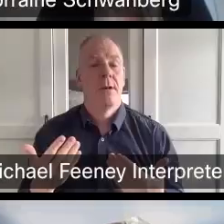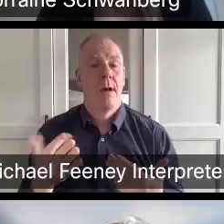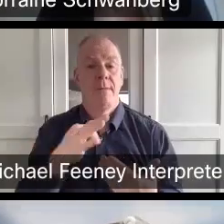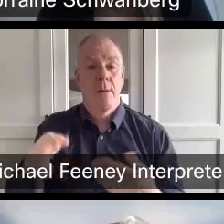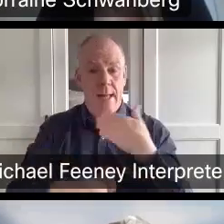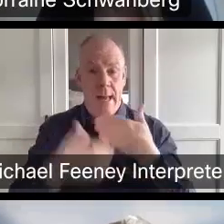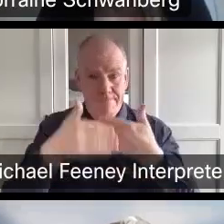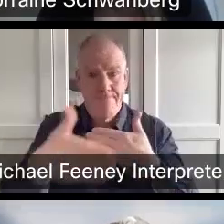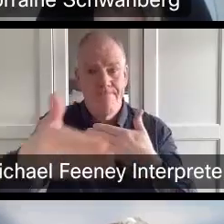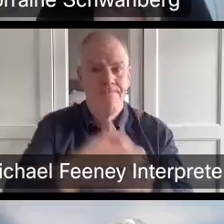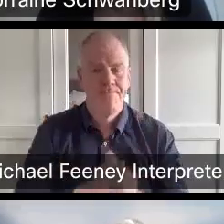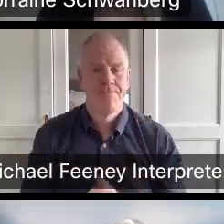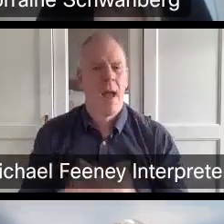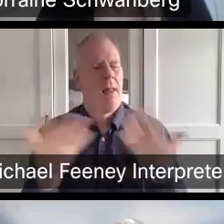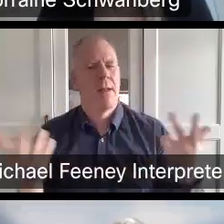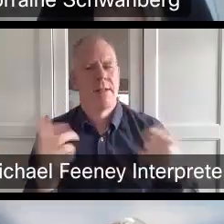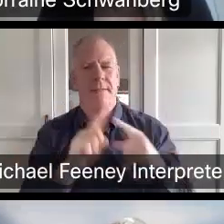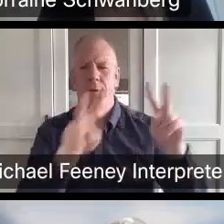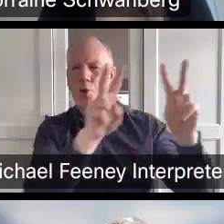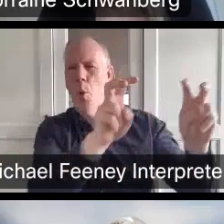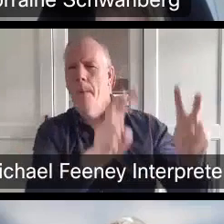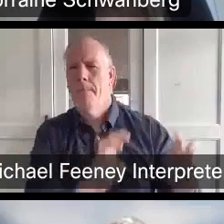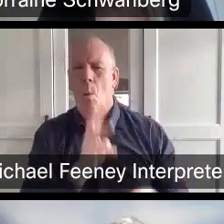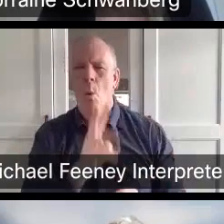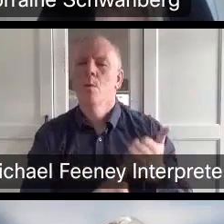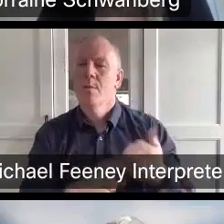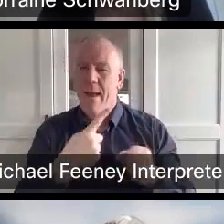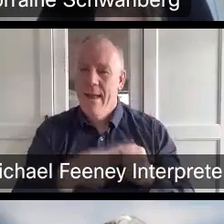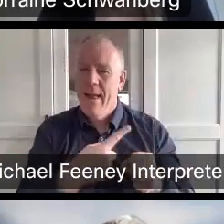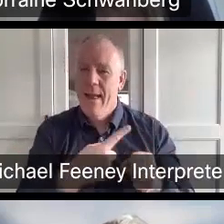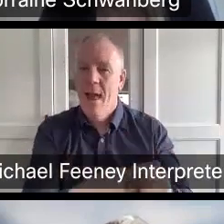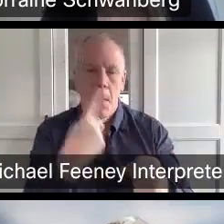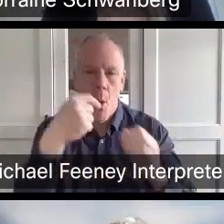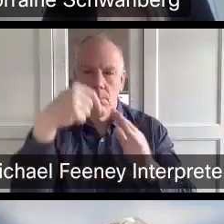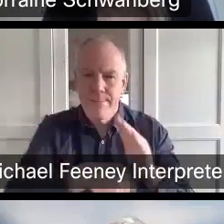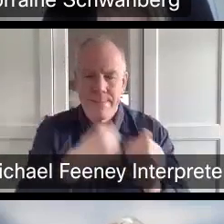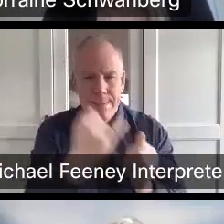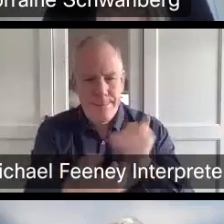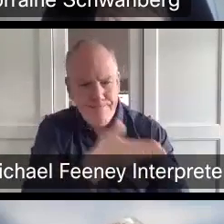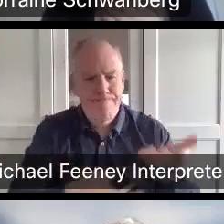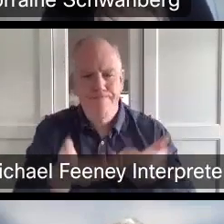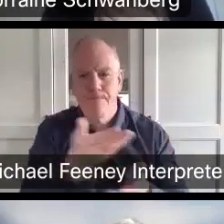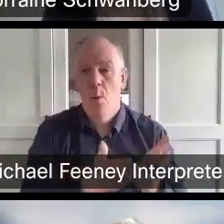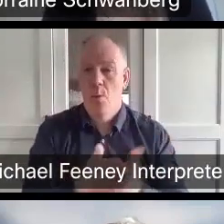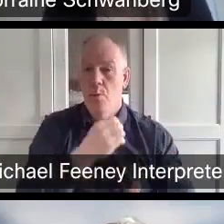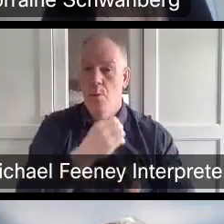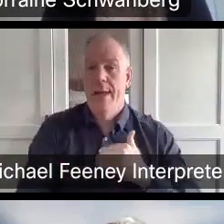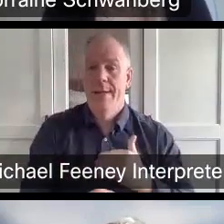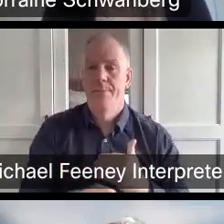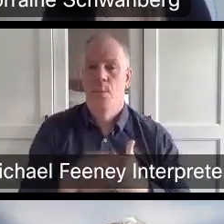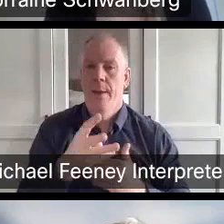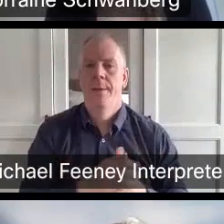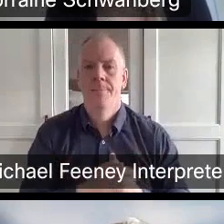think many of those terms we'll come back to use, and we'll explore them in a little more detail as we go on today. And I think that'll